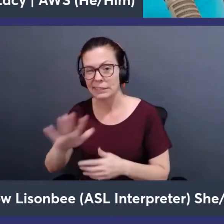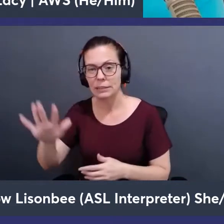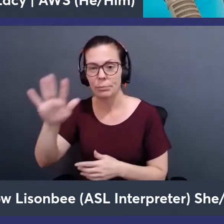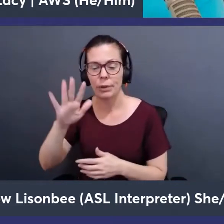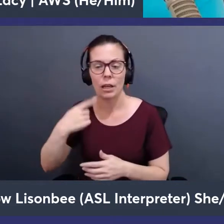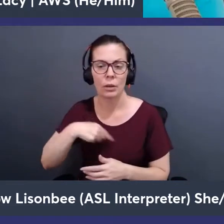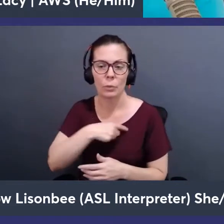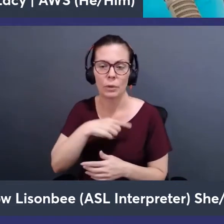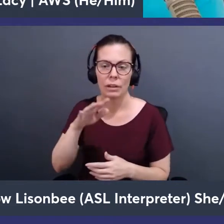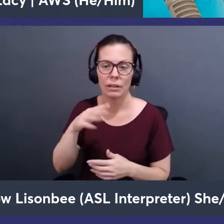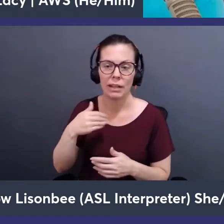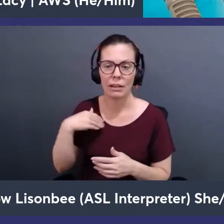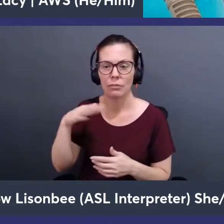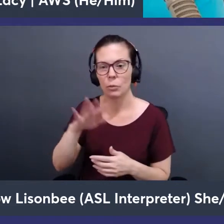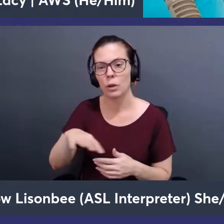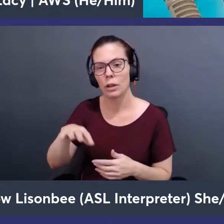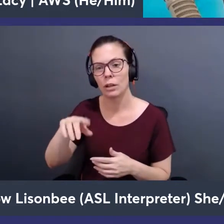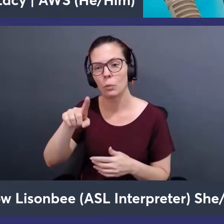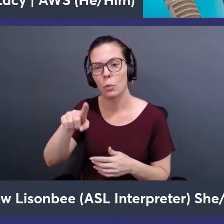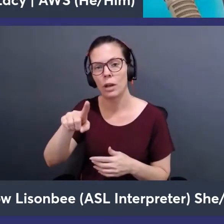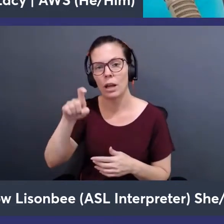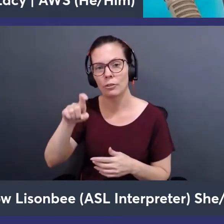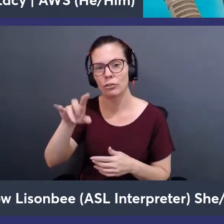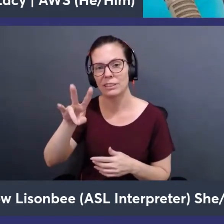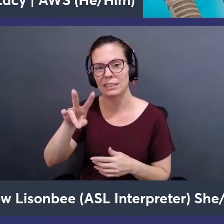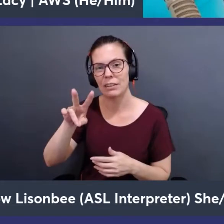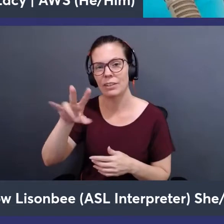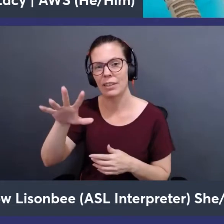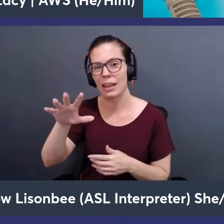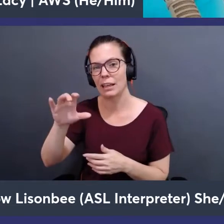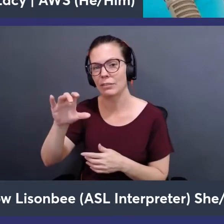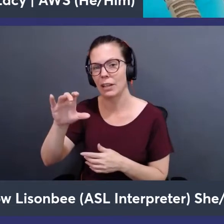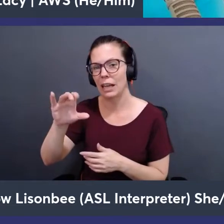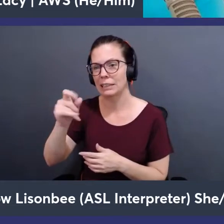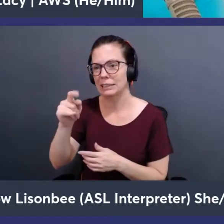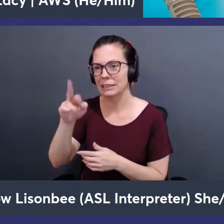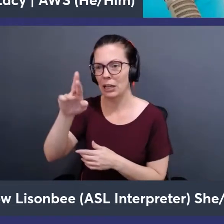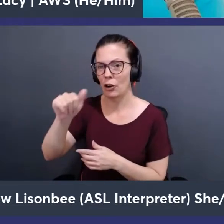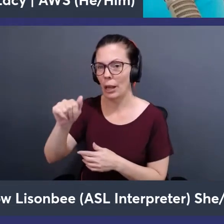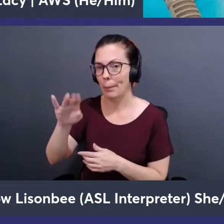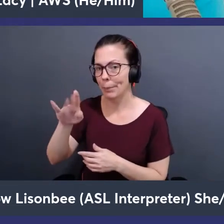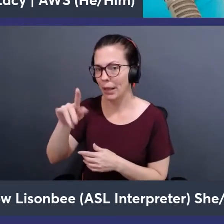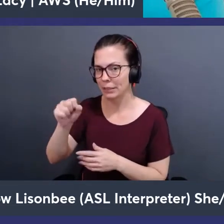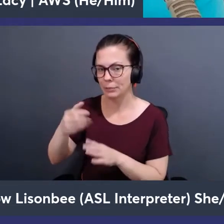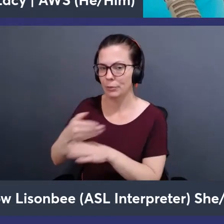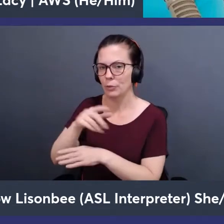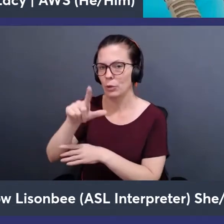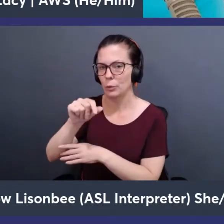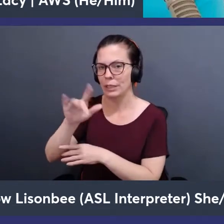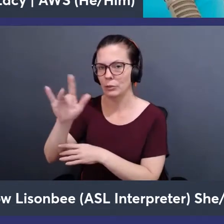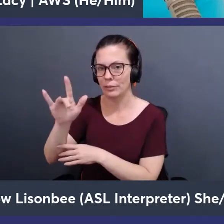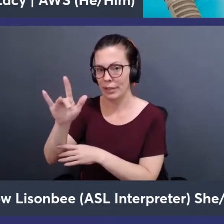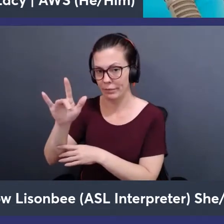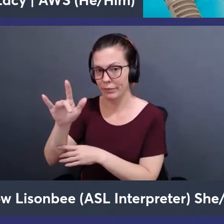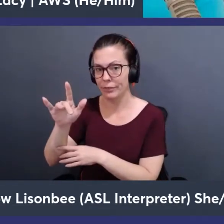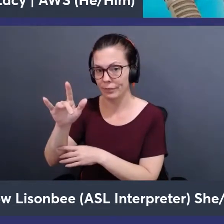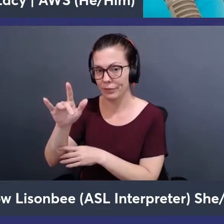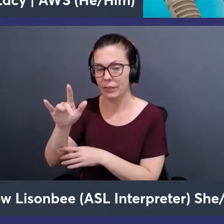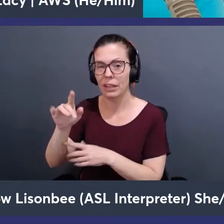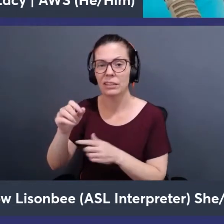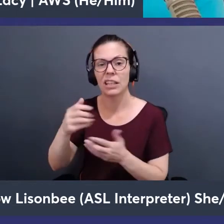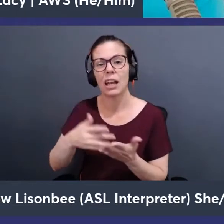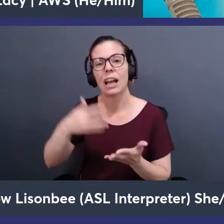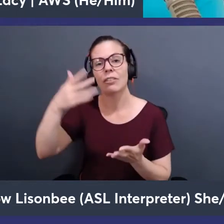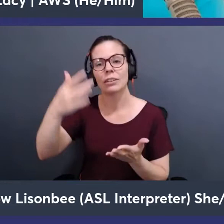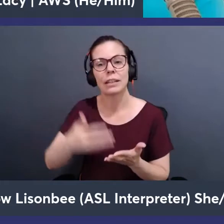have roughly around 175 zettabytes of data by 2025. And every now and then